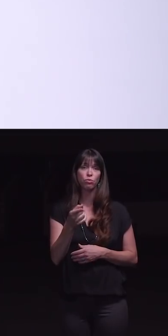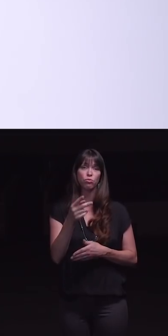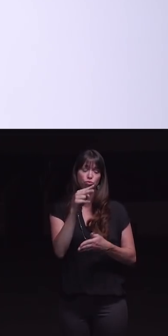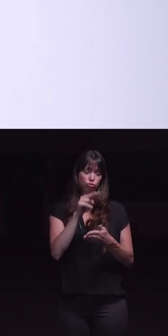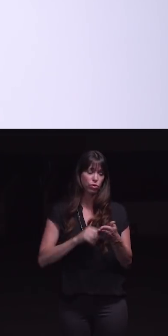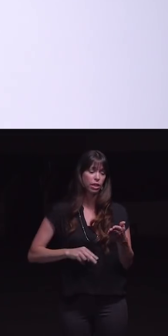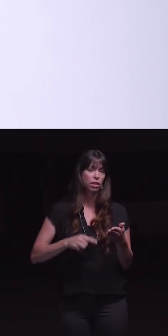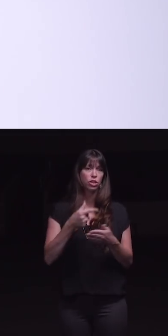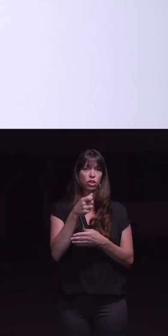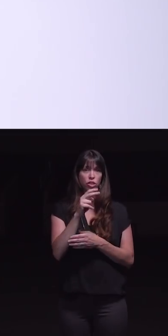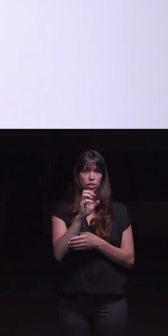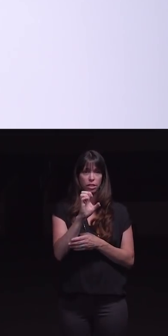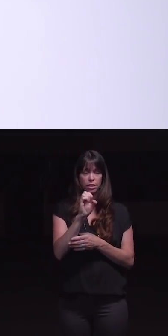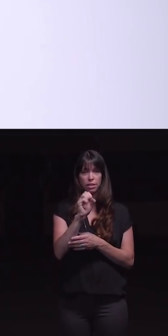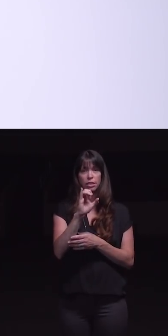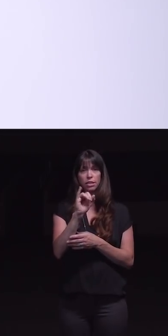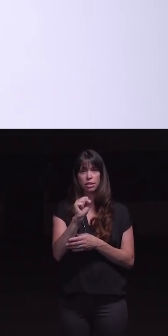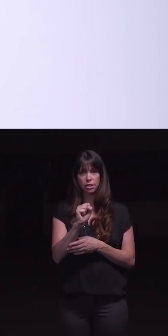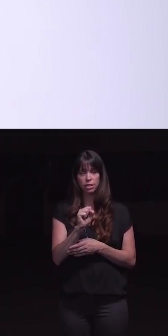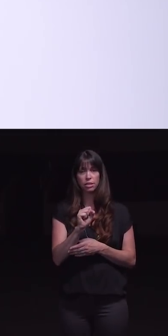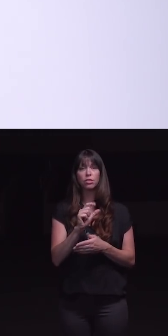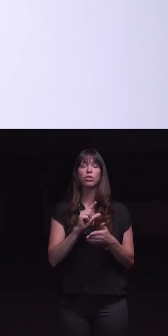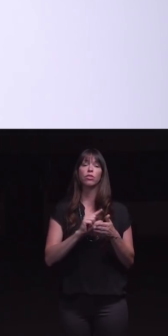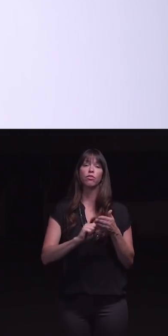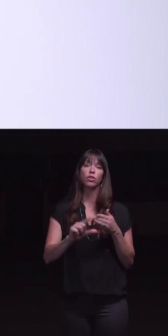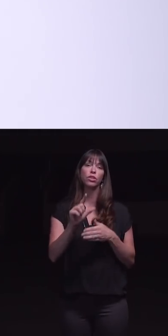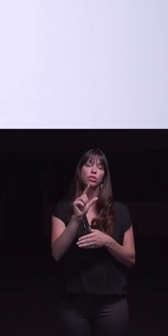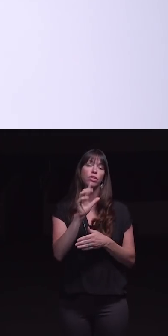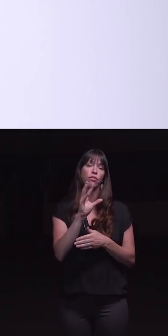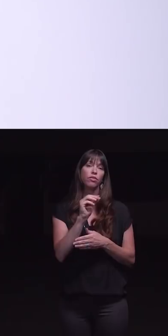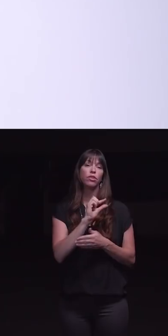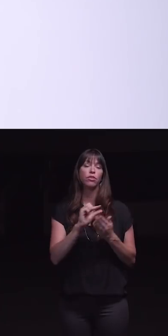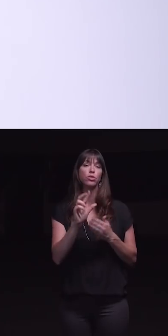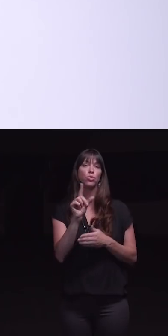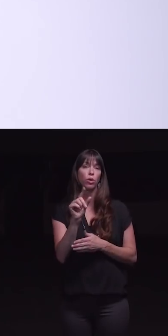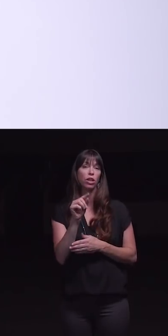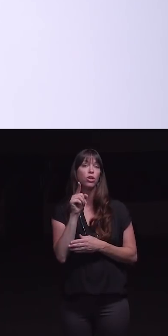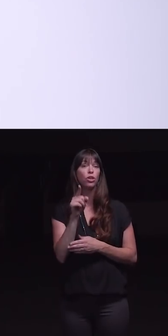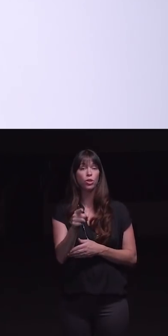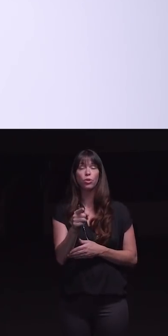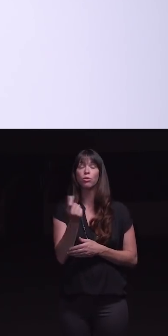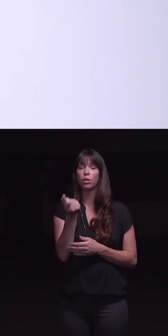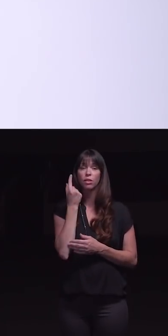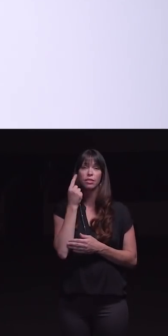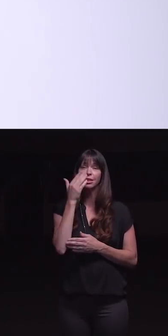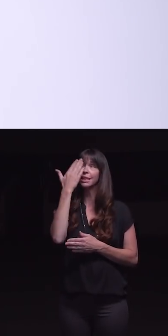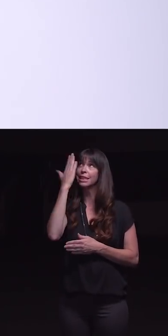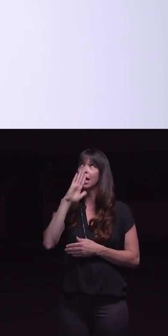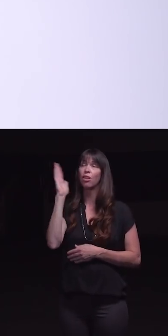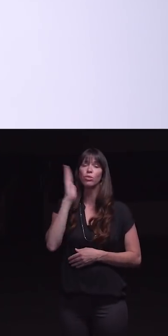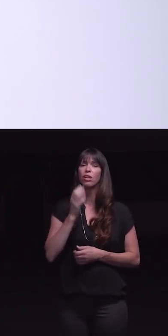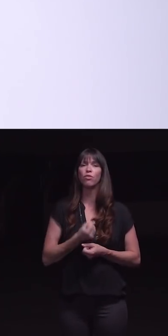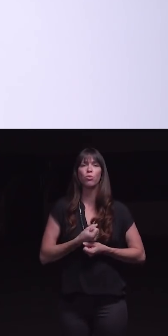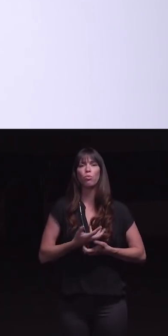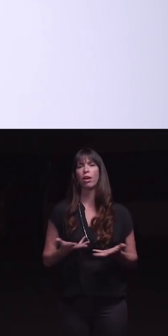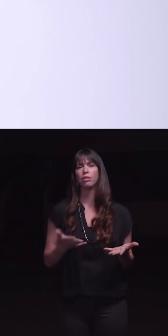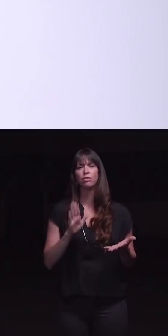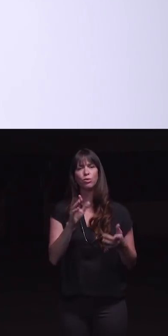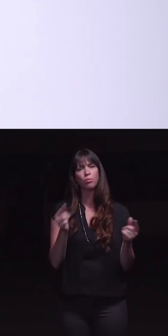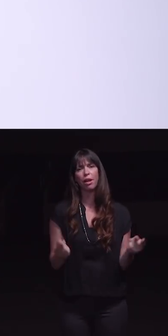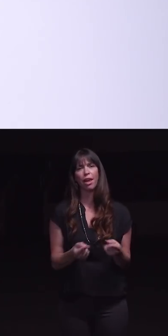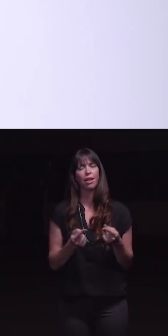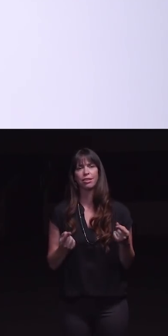50 verse 20 next to Romans 8 verse 28, you have a God that will never waste a